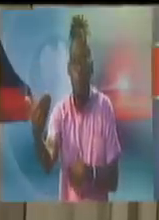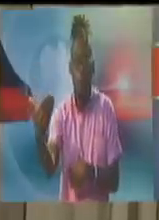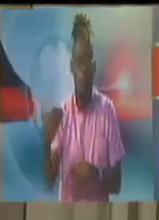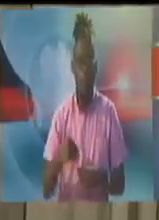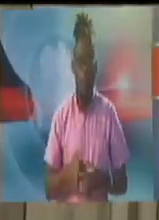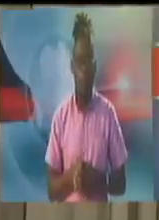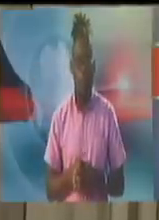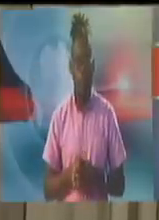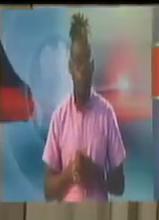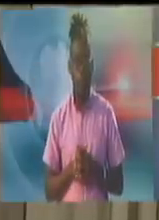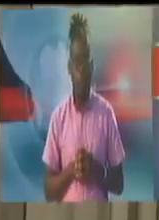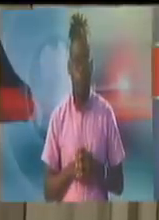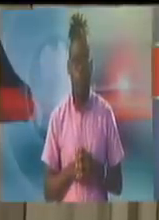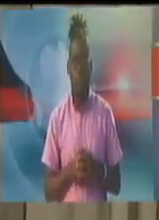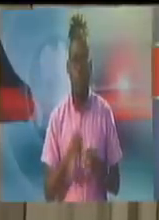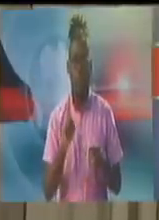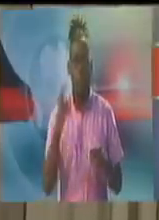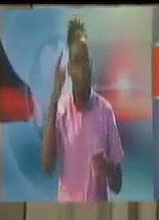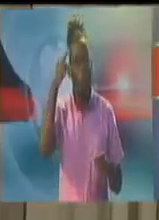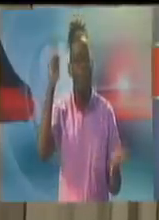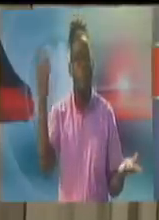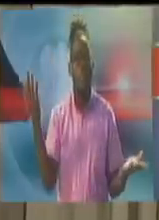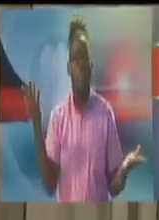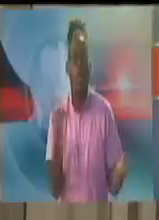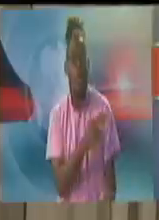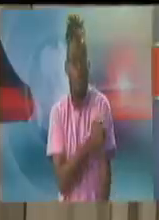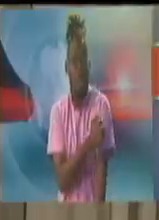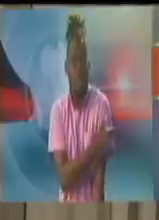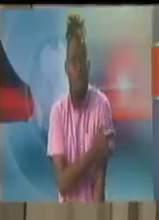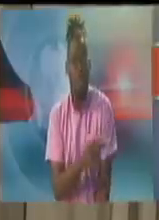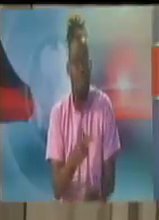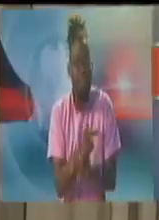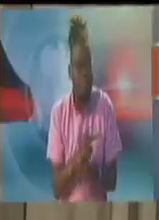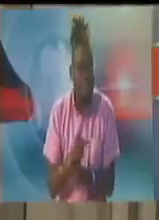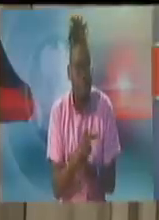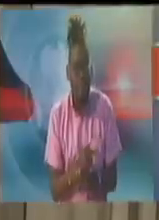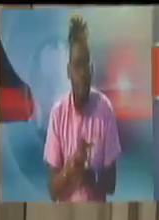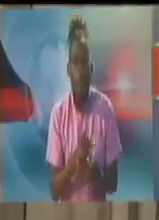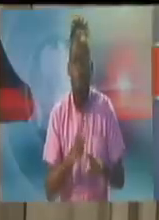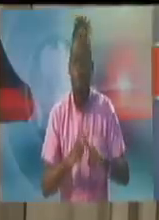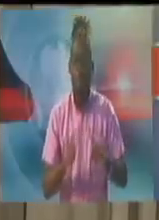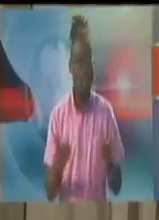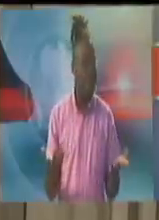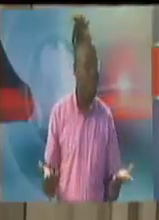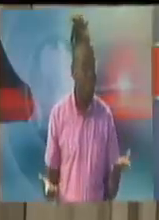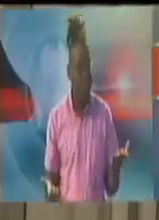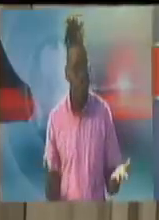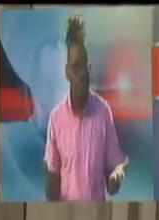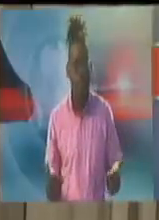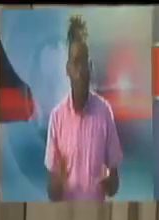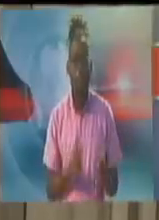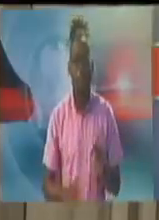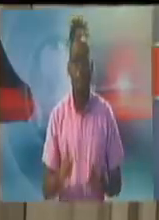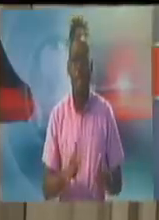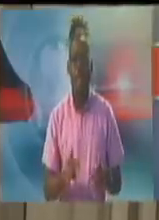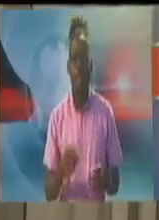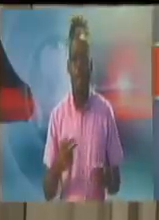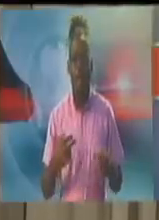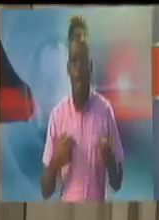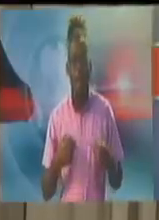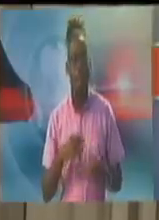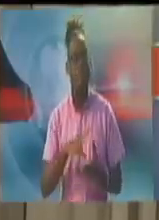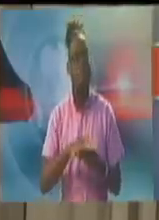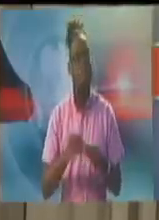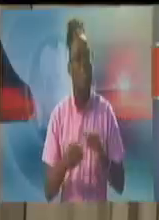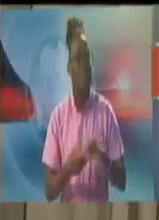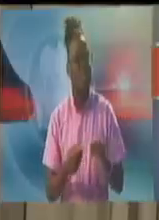get the treatment. Nevertheless, I listened to the story, because everyone is free to tell their own story. Less than an hour